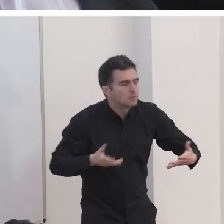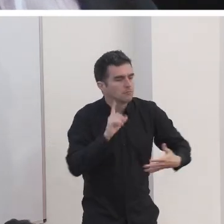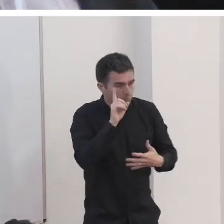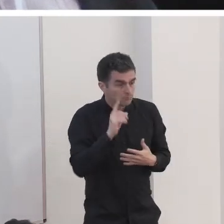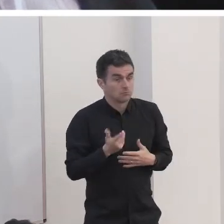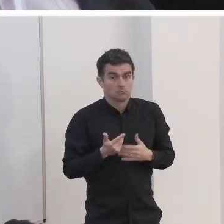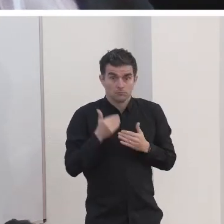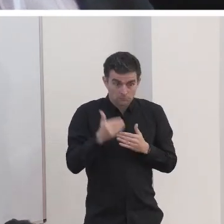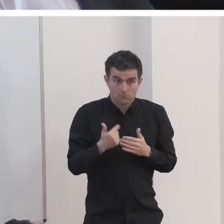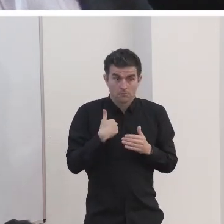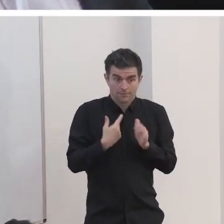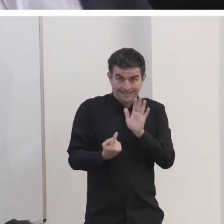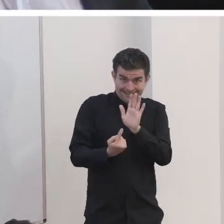that